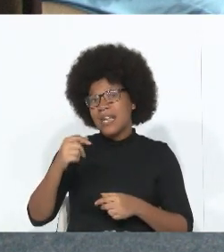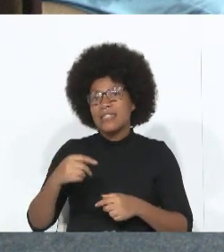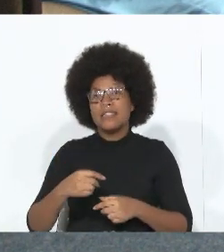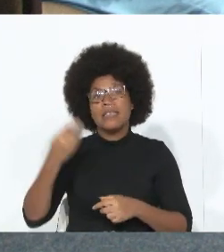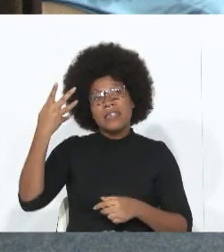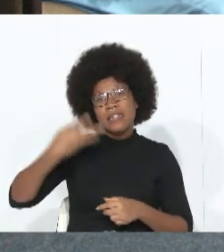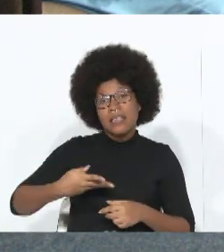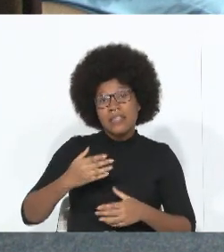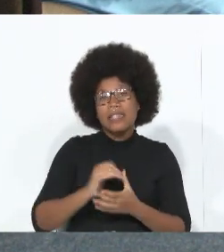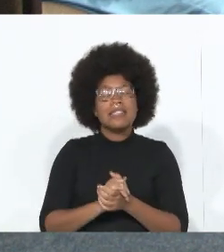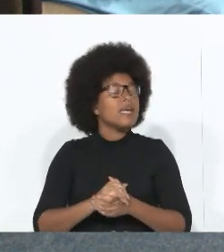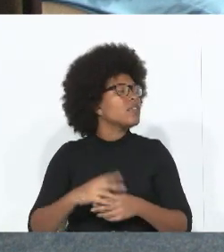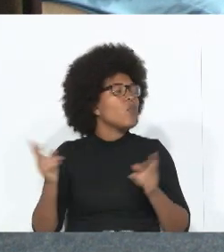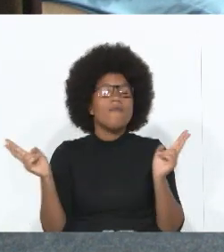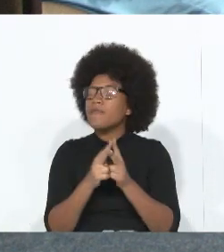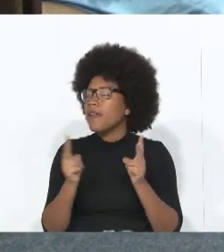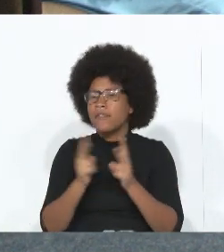623-5227. That number again,